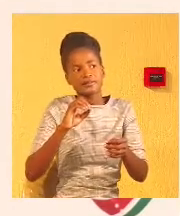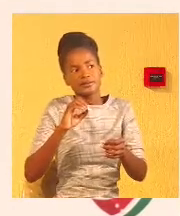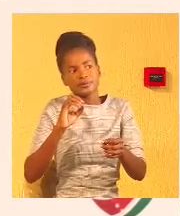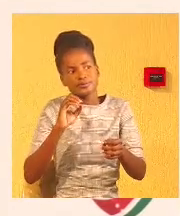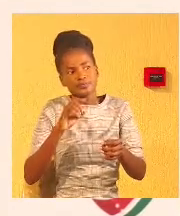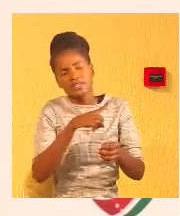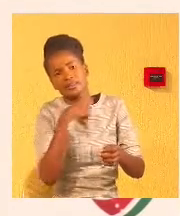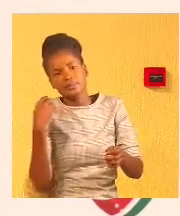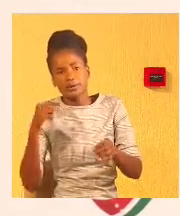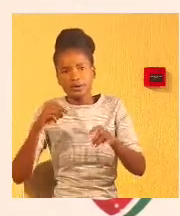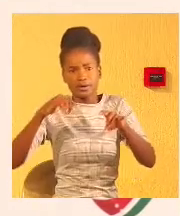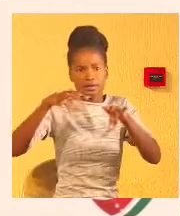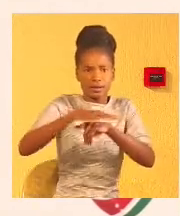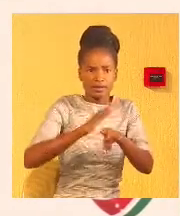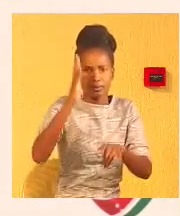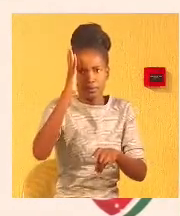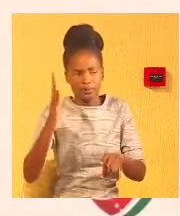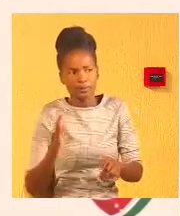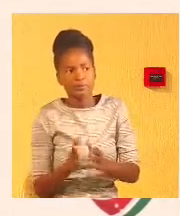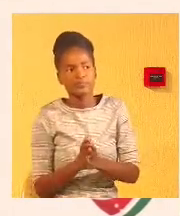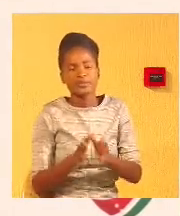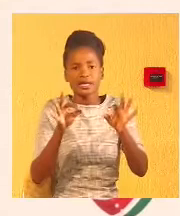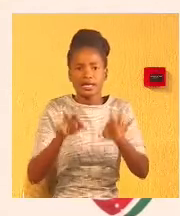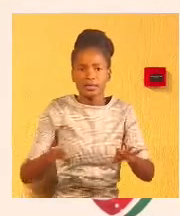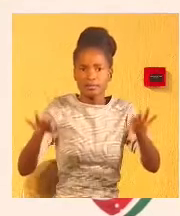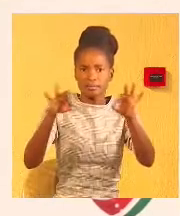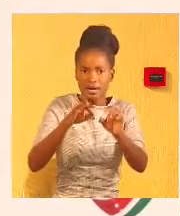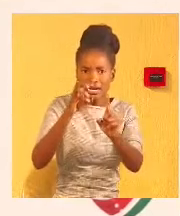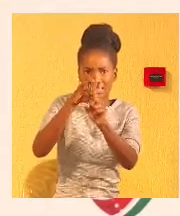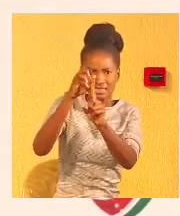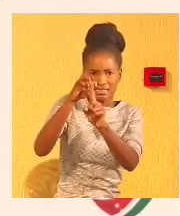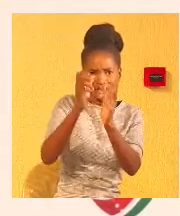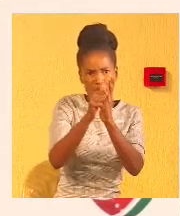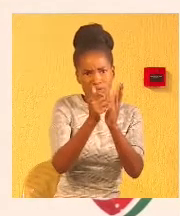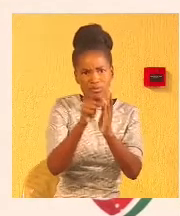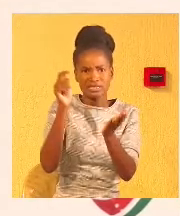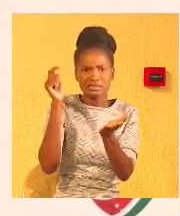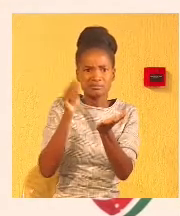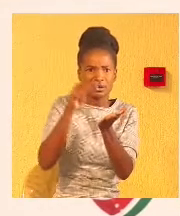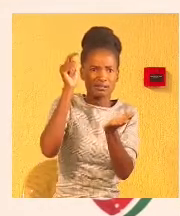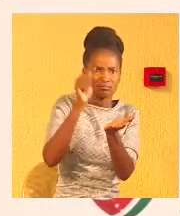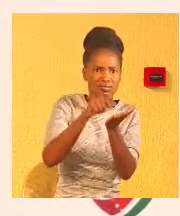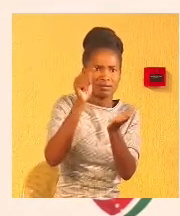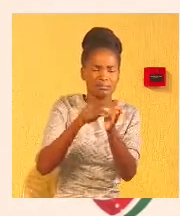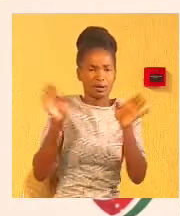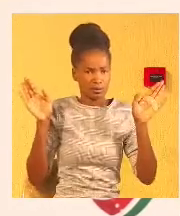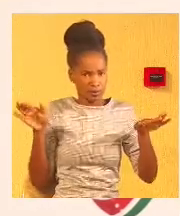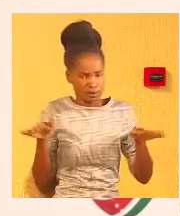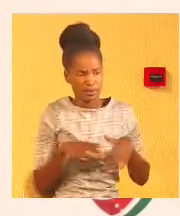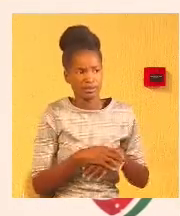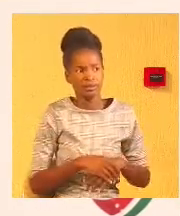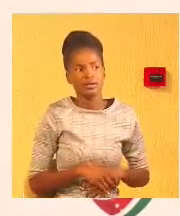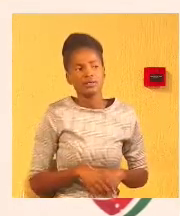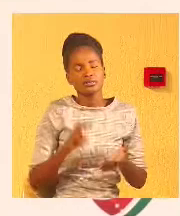the livestock and also crop to predators. So we would be expecting lower yields than we